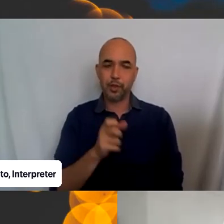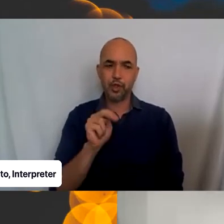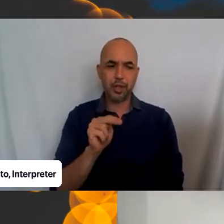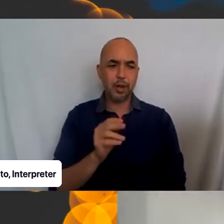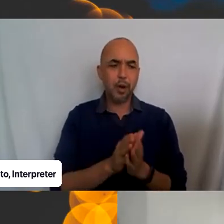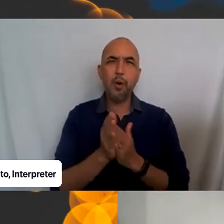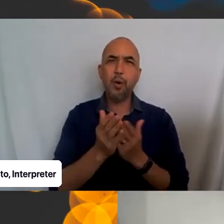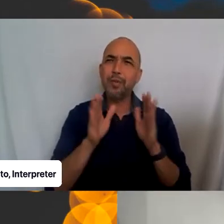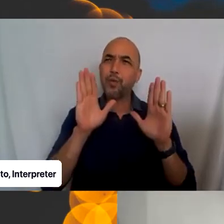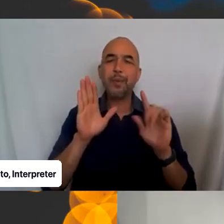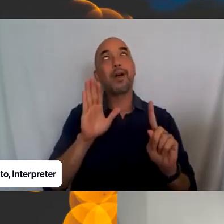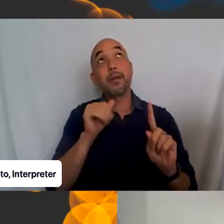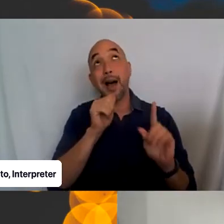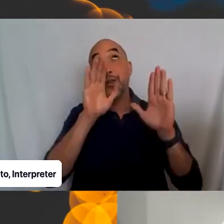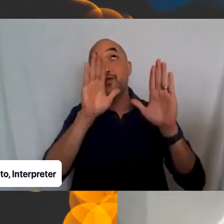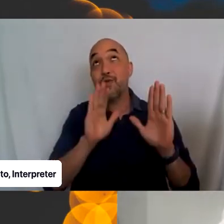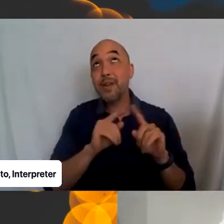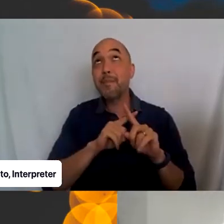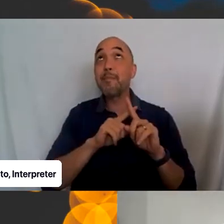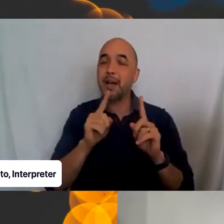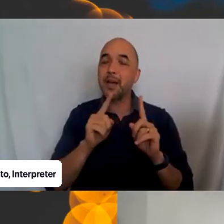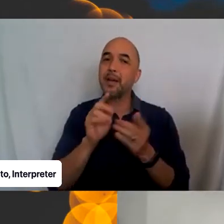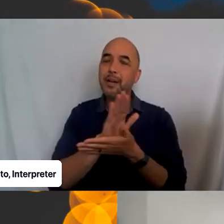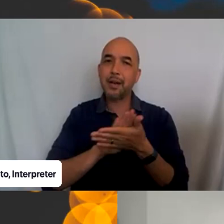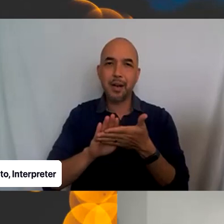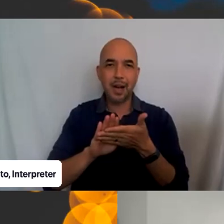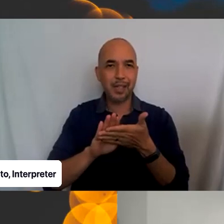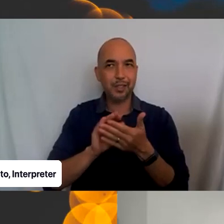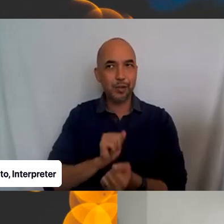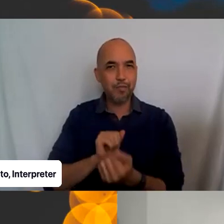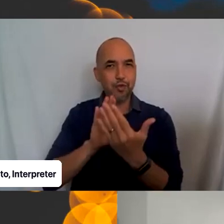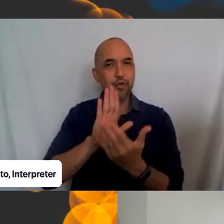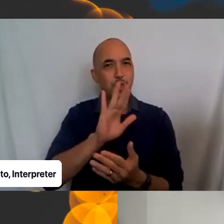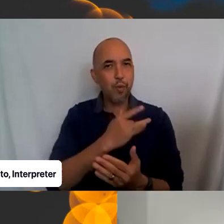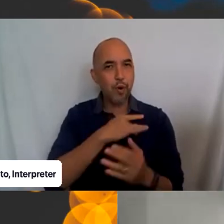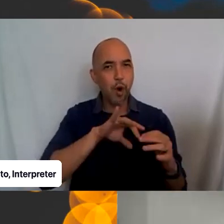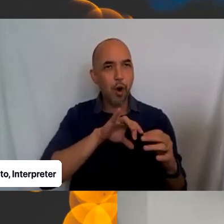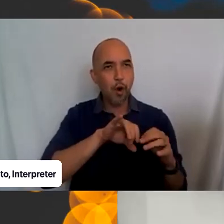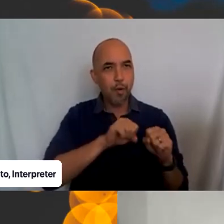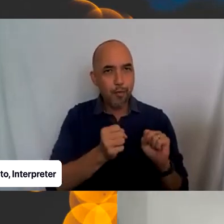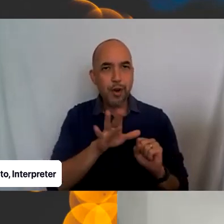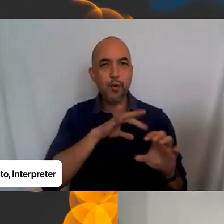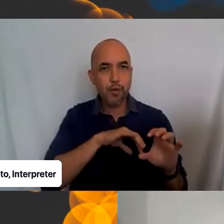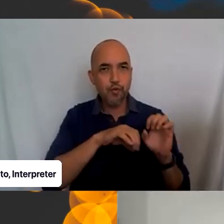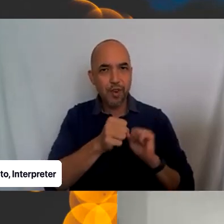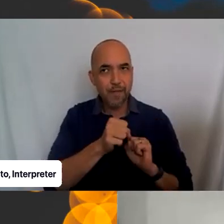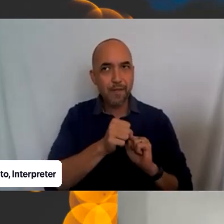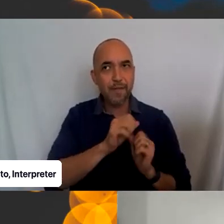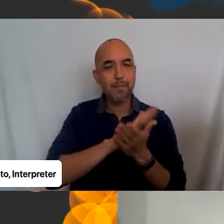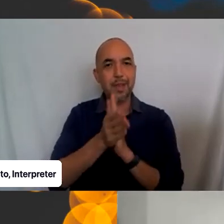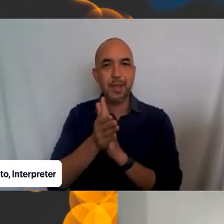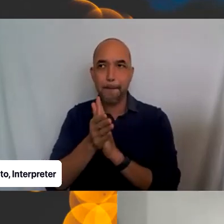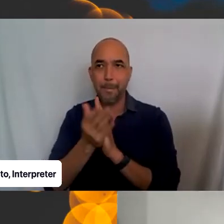an amazing way to turn some heartbreak into a cathartic experience, and to create such